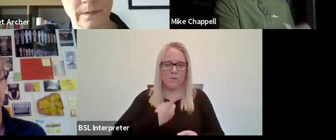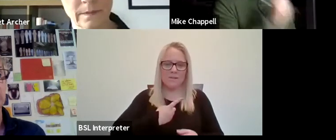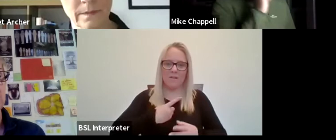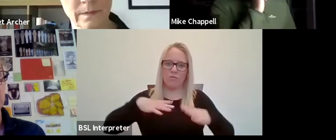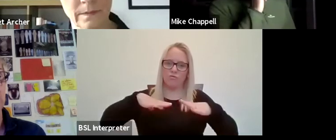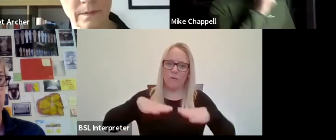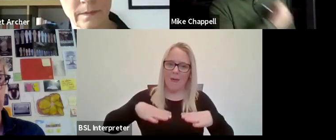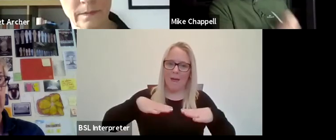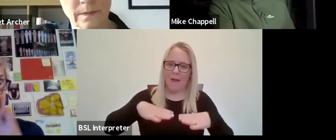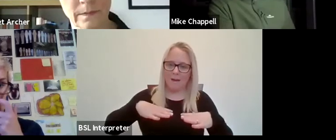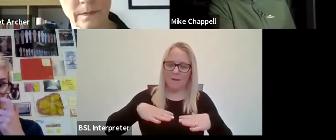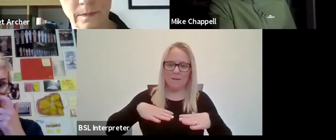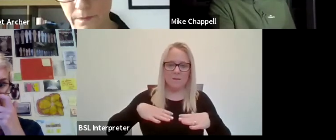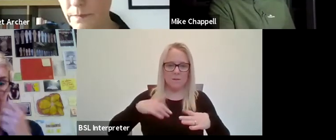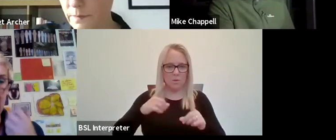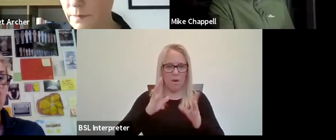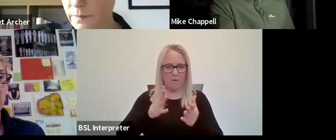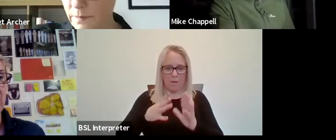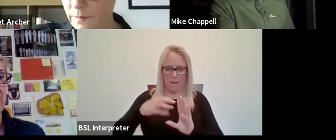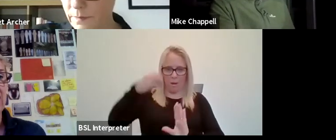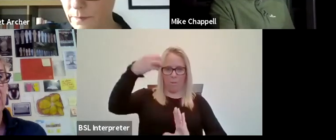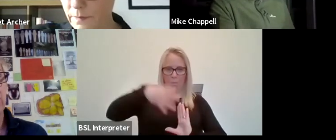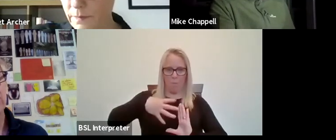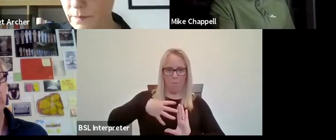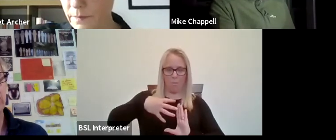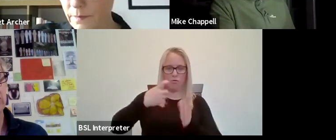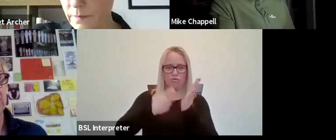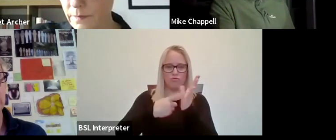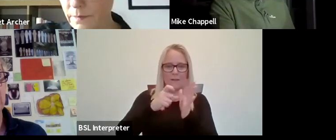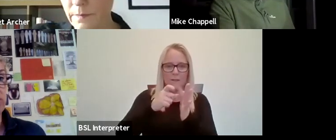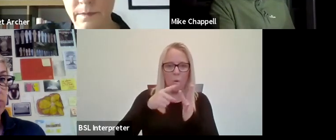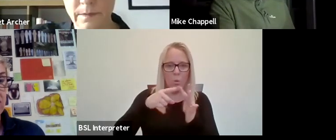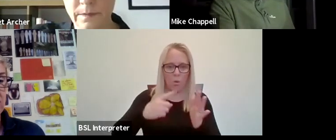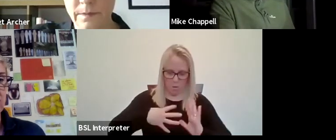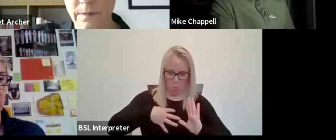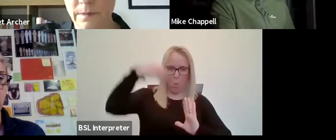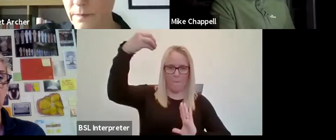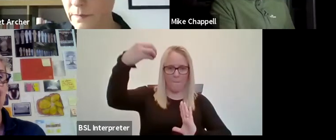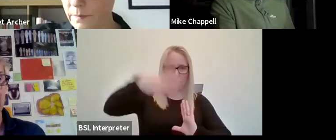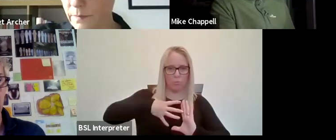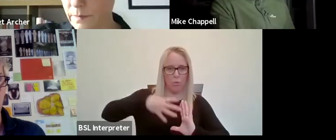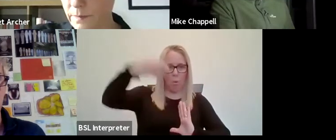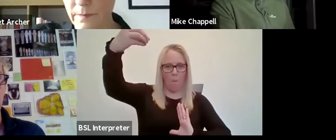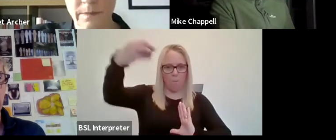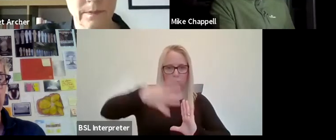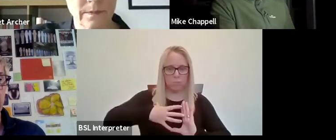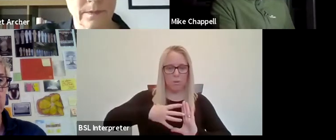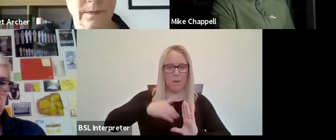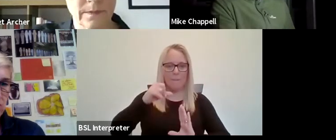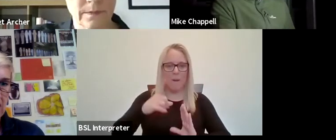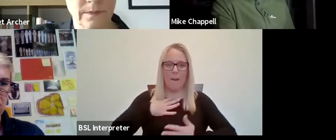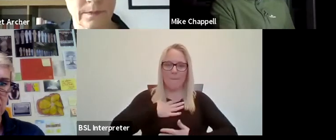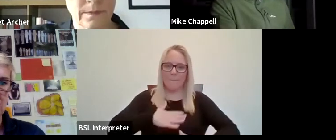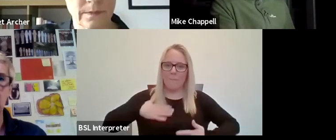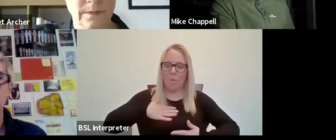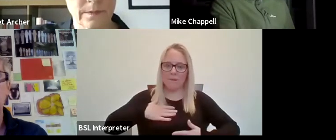radio frequencies to return back to the equipment, that the different tissues and different pathologies in the body take longer. But I thought this was a